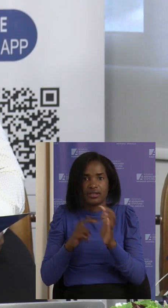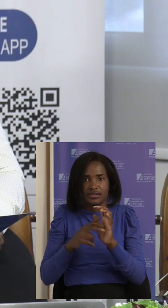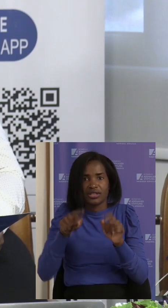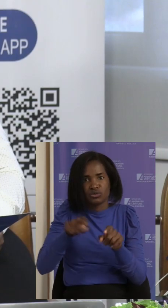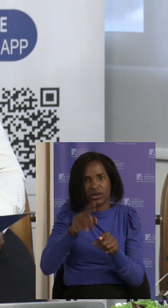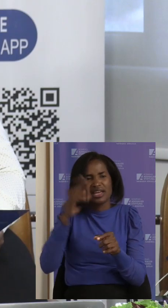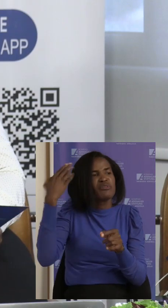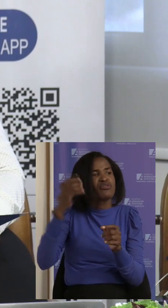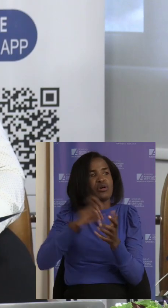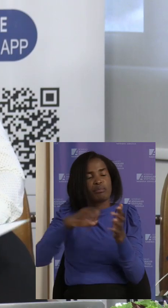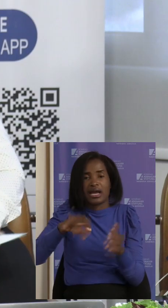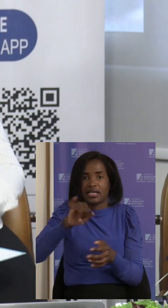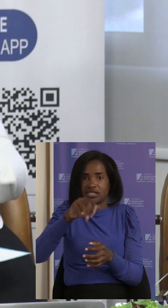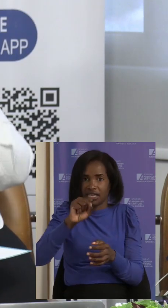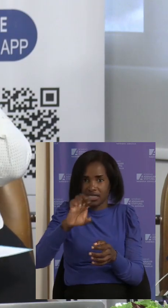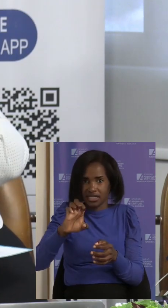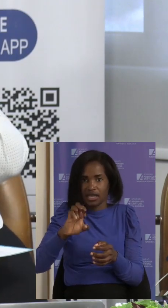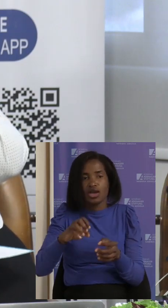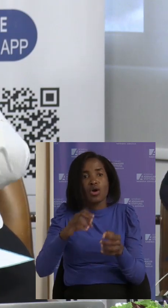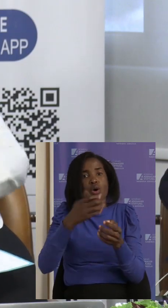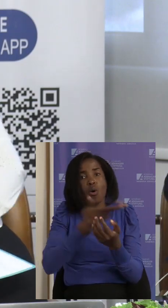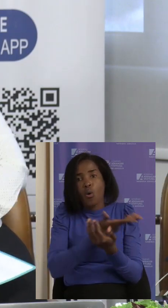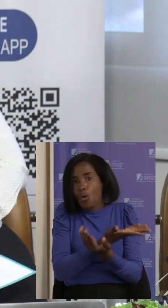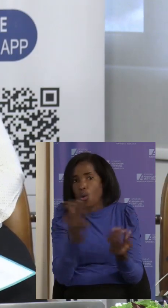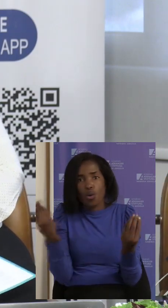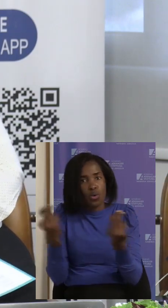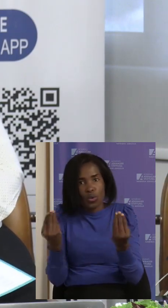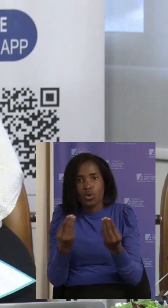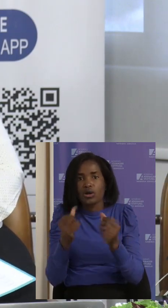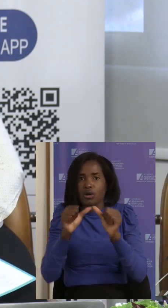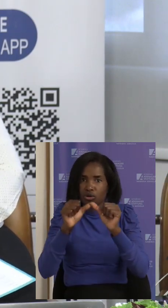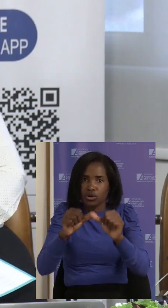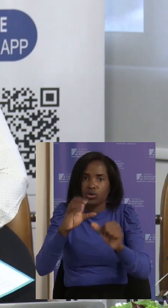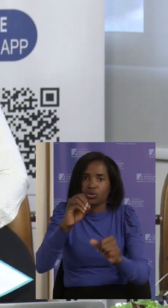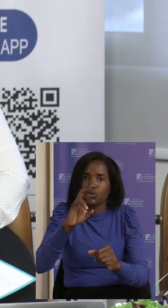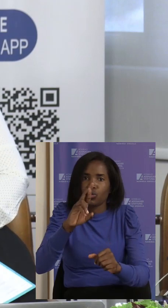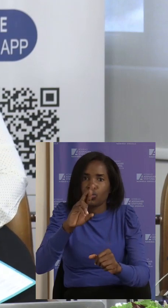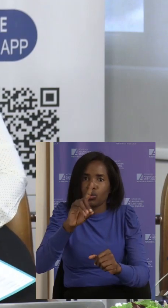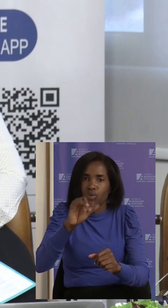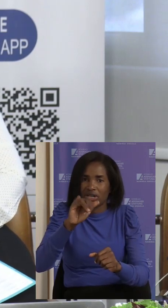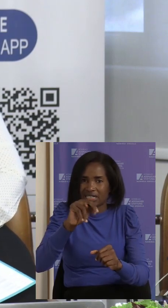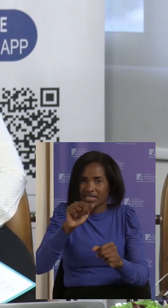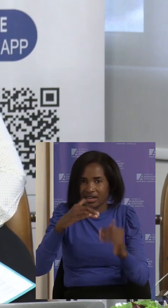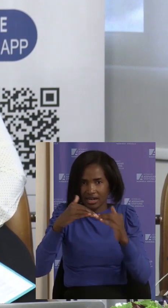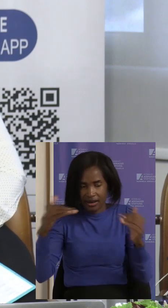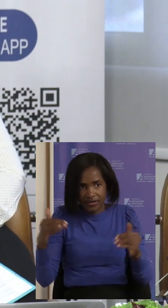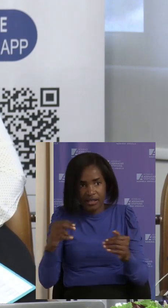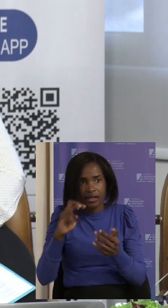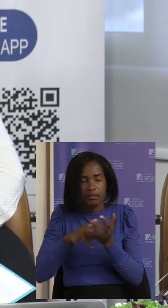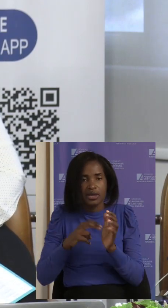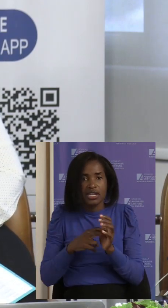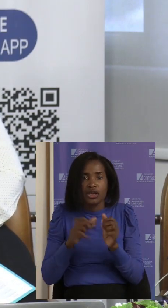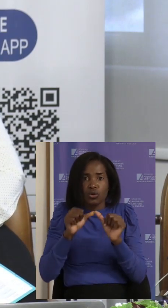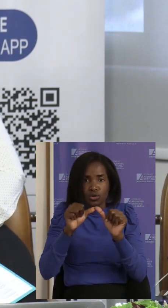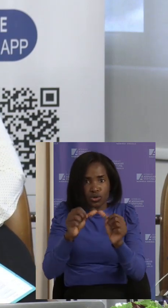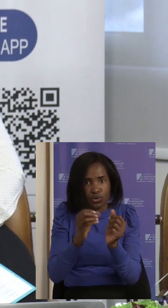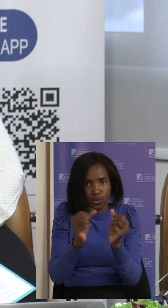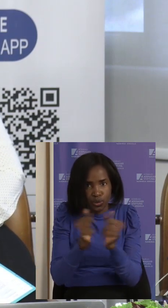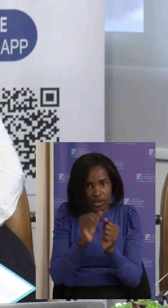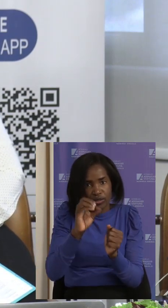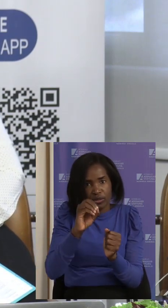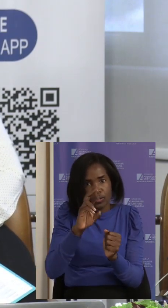JSC, and all learners go to ordinary level. That means going to ordinary level,